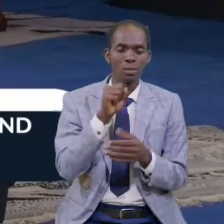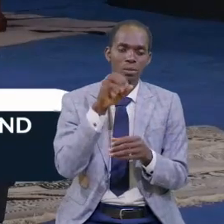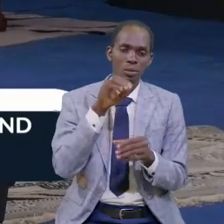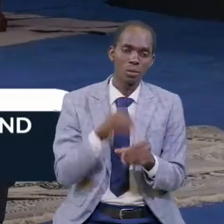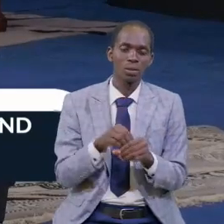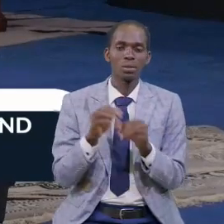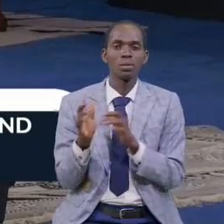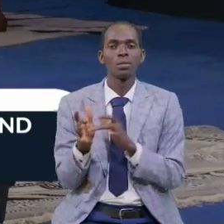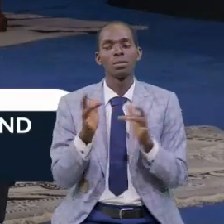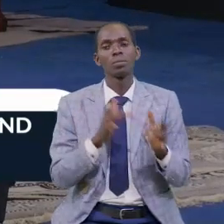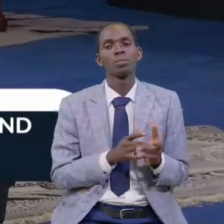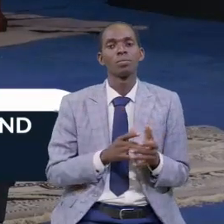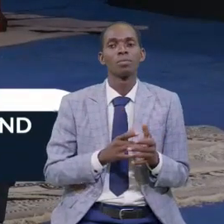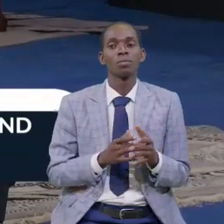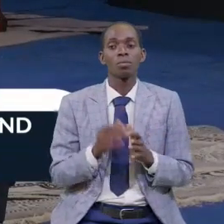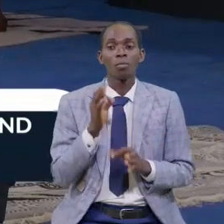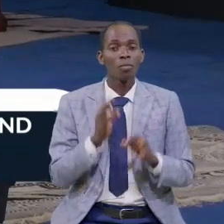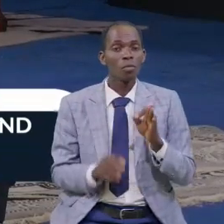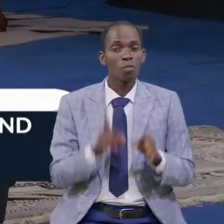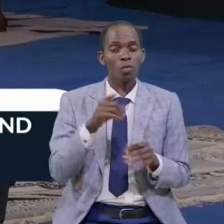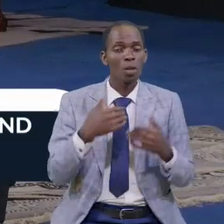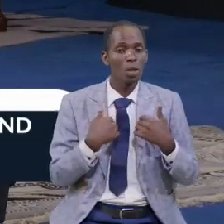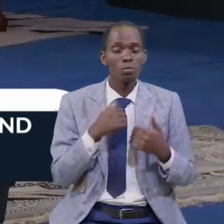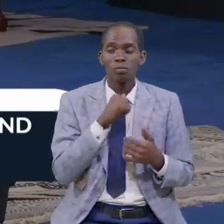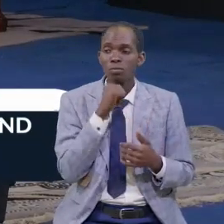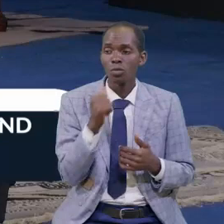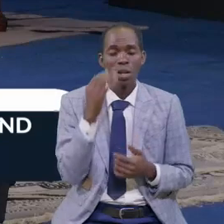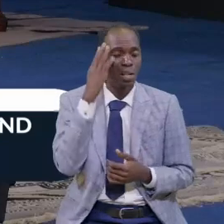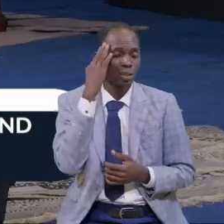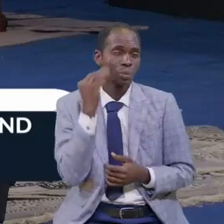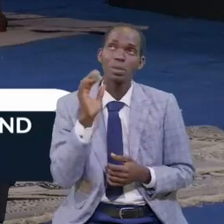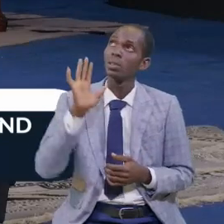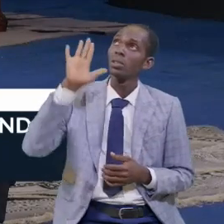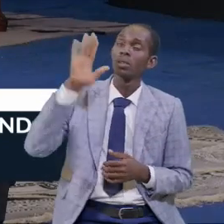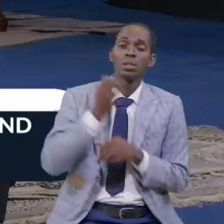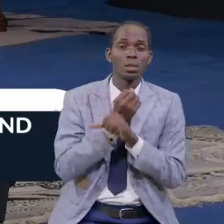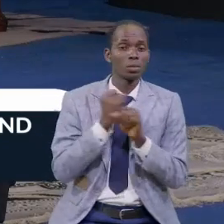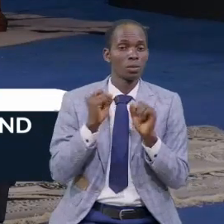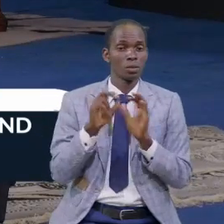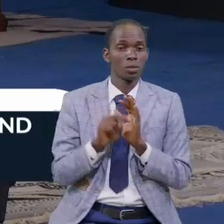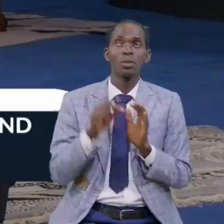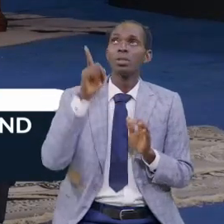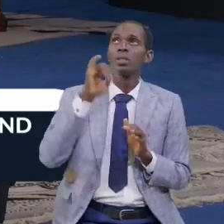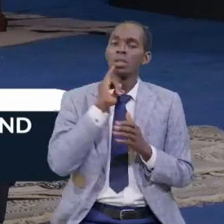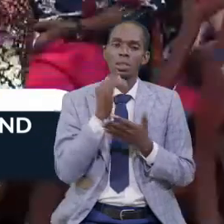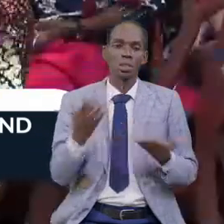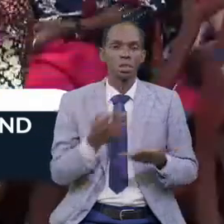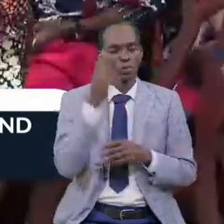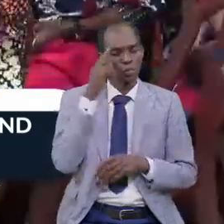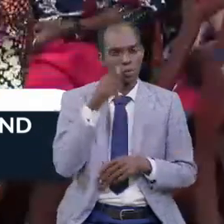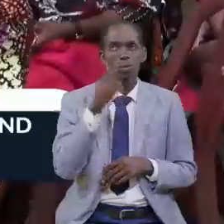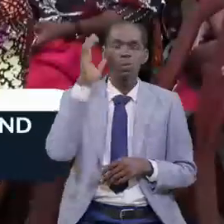Jesus. If you have not tasted the justification, it's here for you today. It will justify